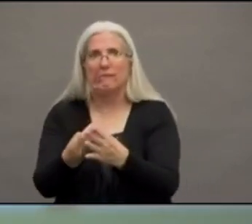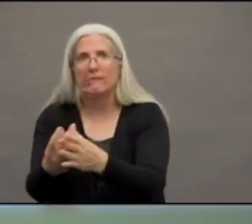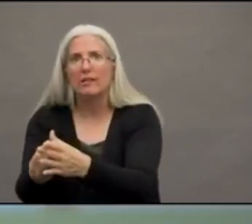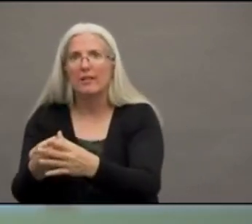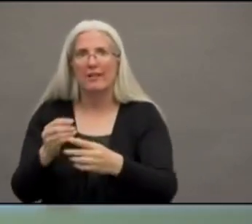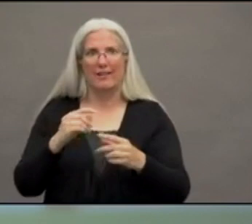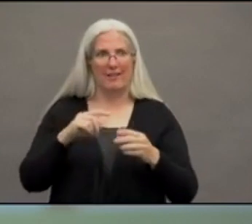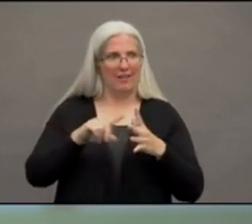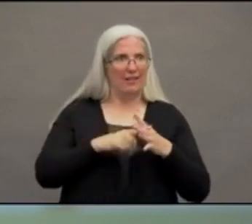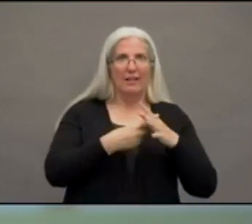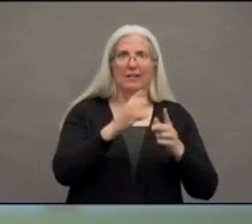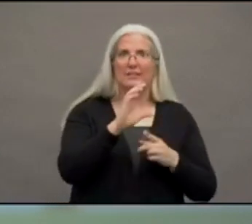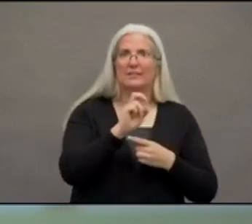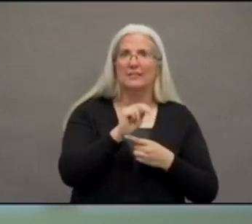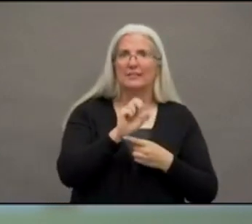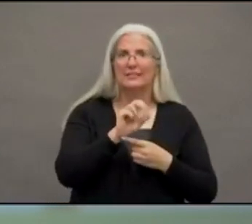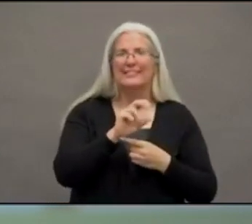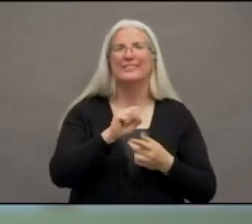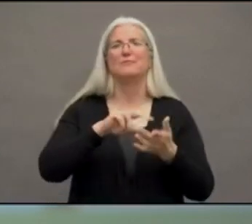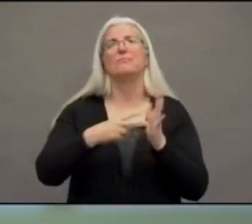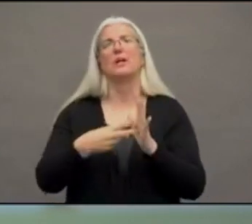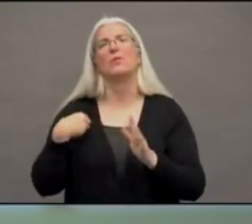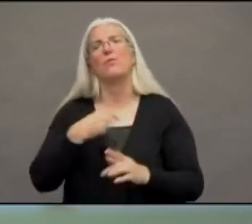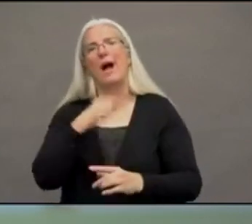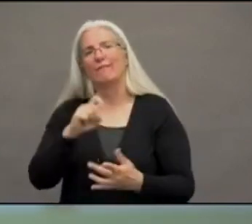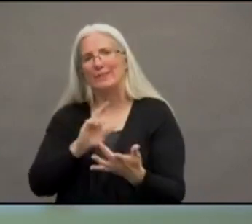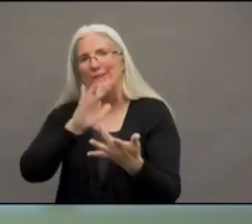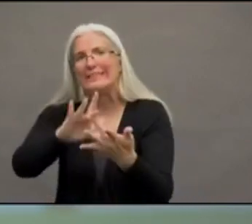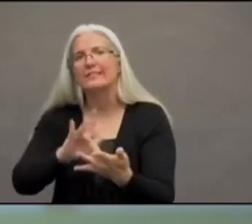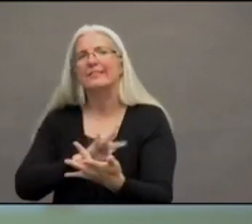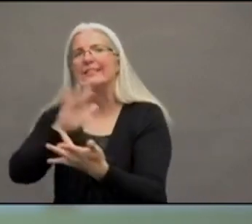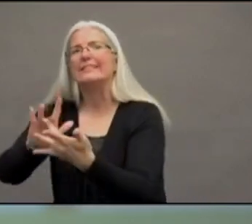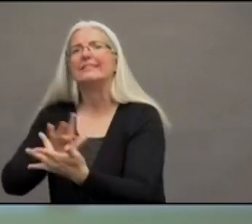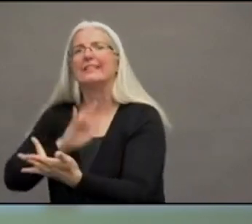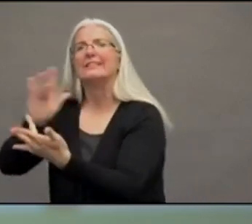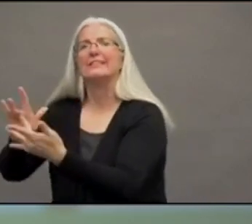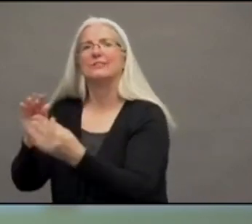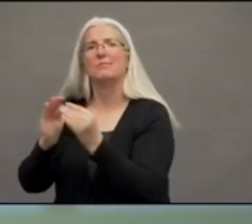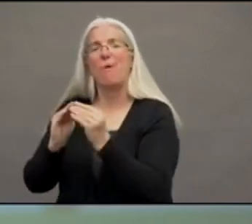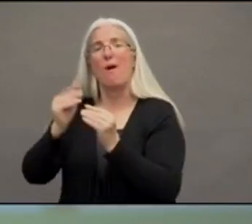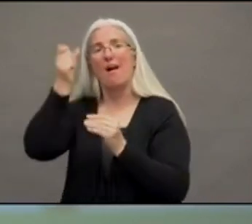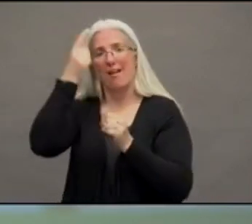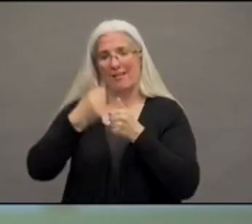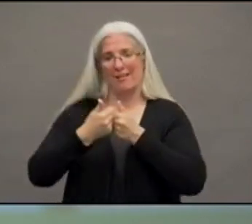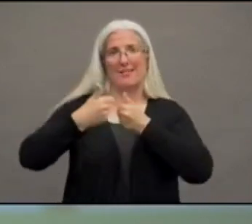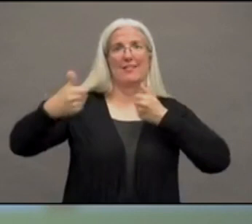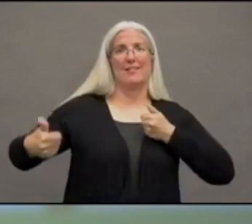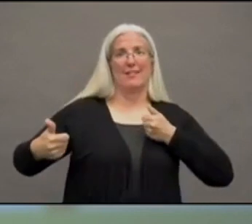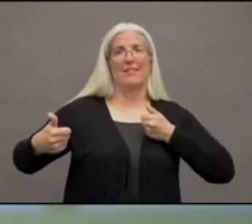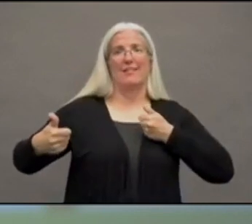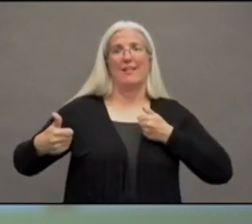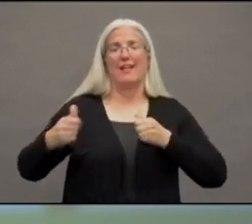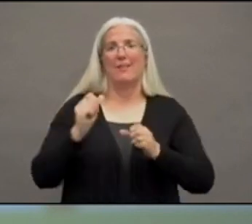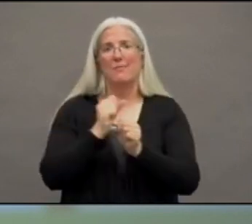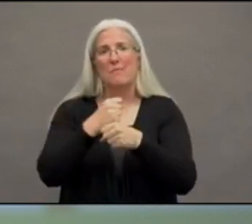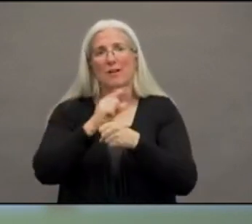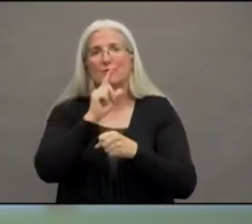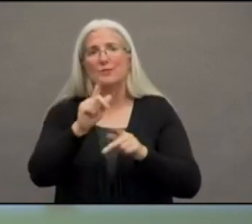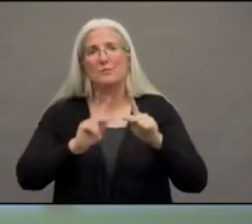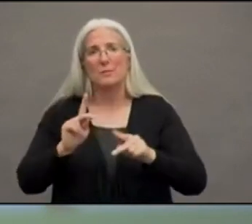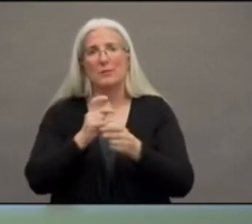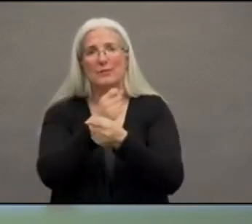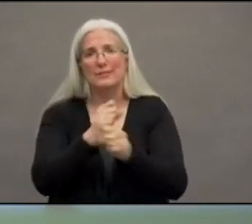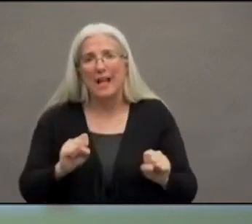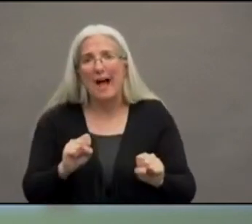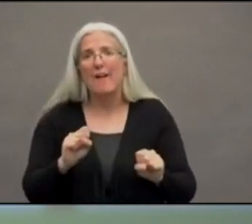more outreach digitally and at a distance so that, we keep our community safe. But the U.S. Census Bureau, due